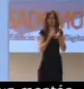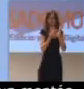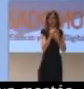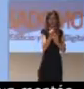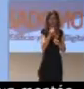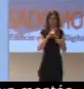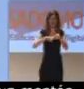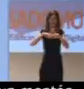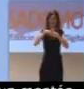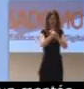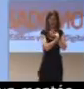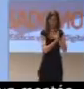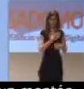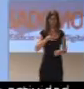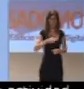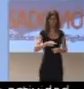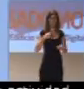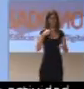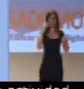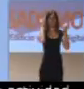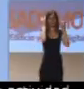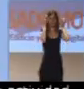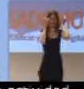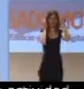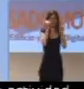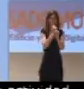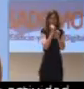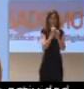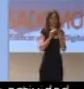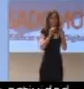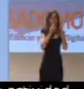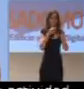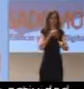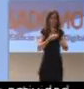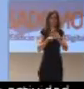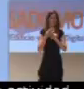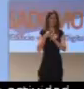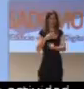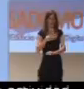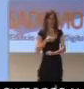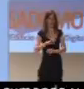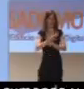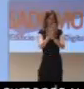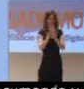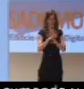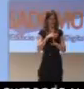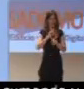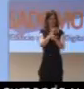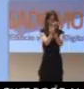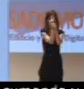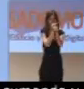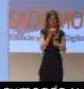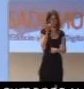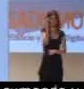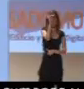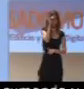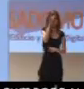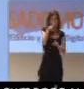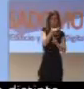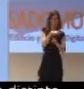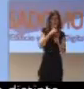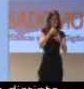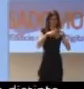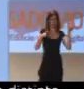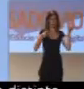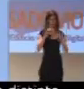stakeholders can develop their commercial activity in such ways that things add up in order to create a different